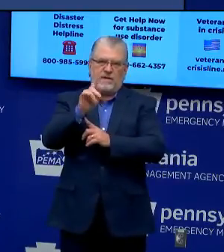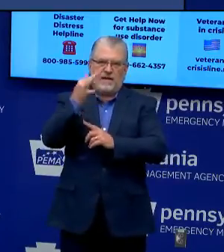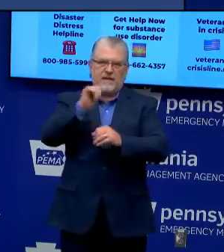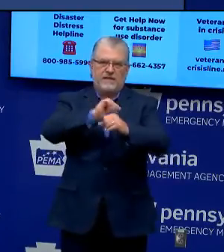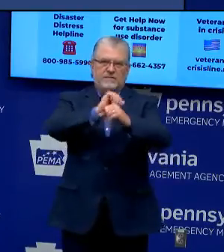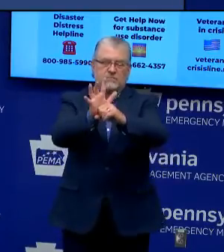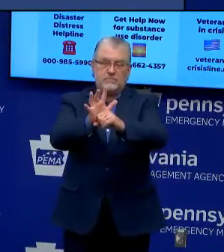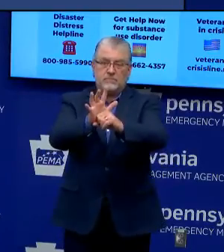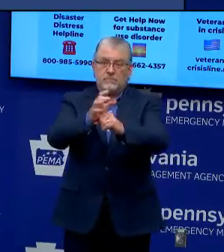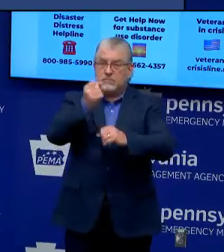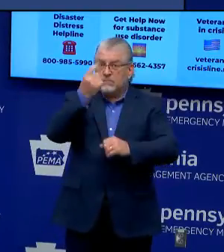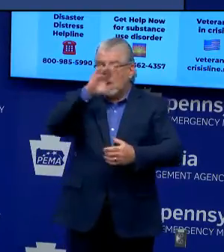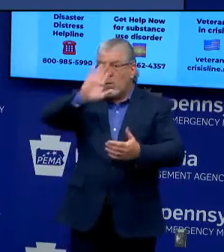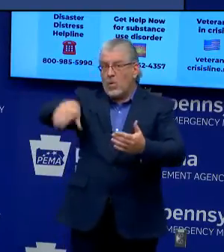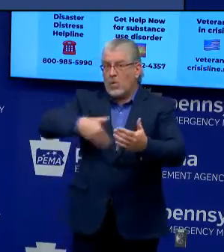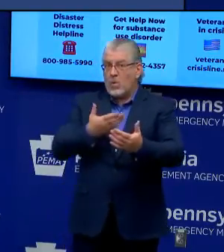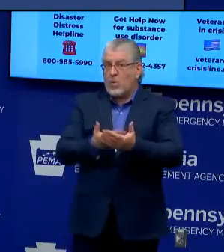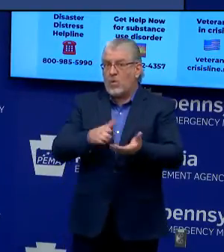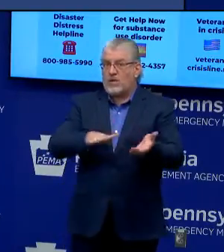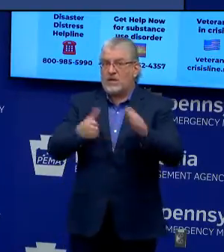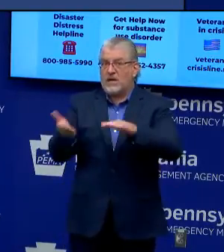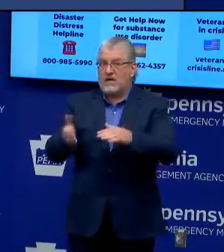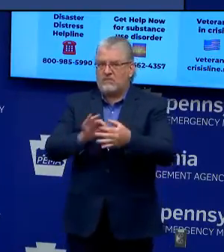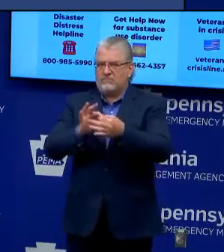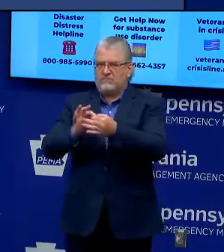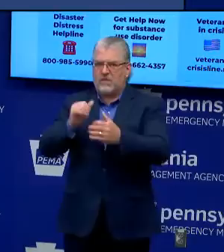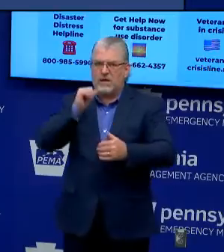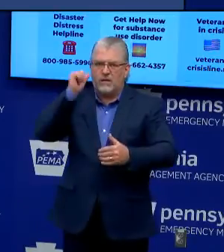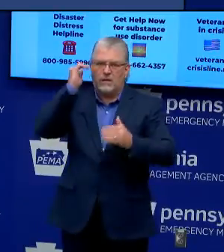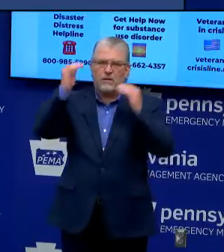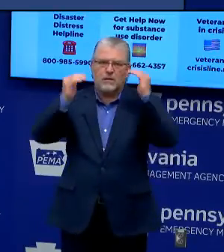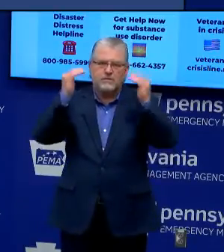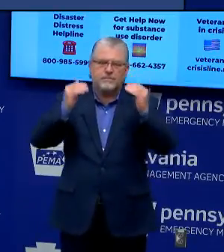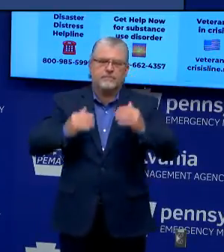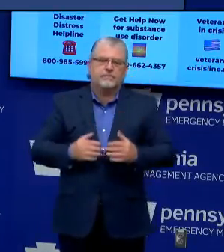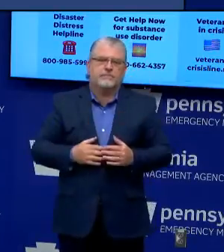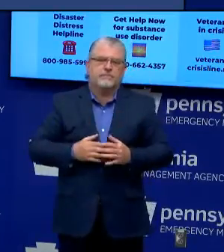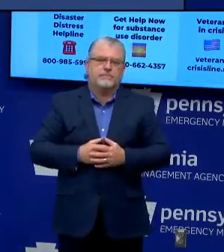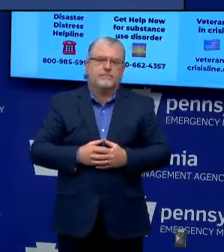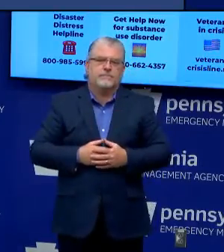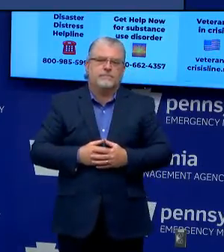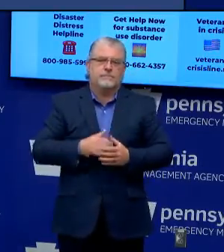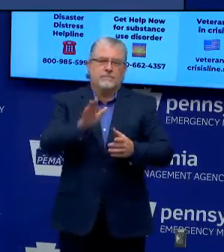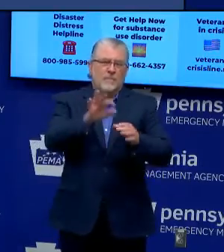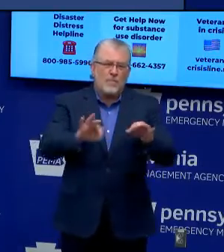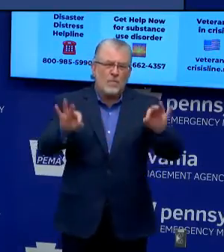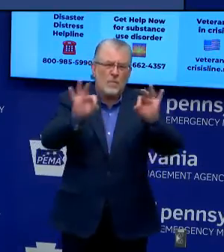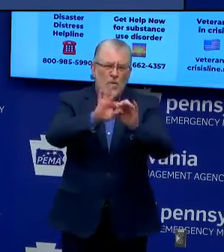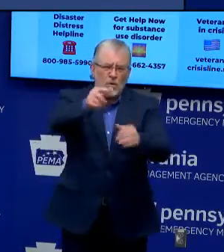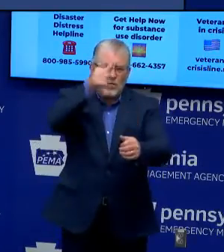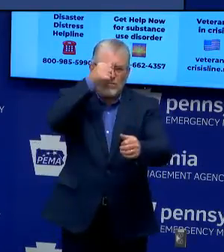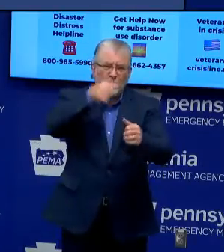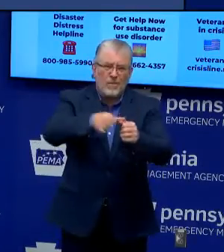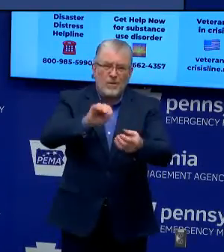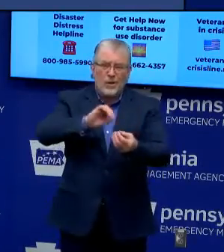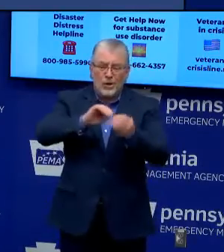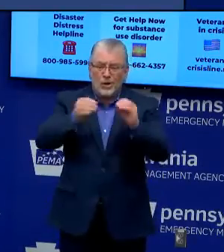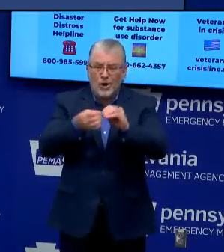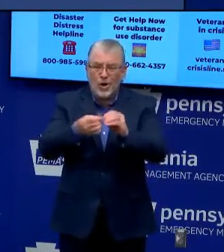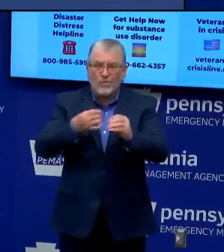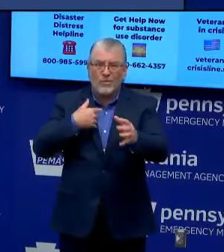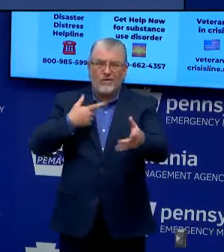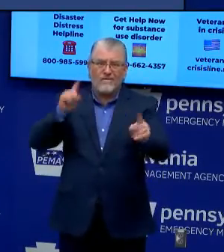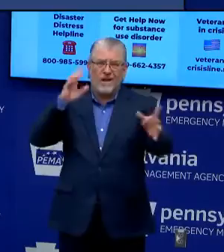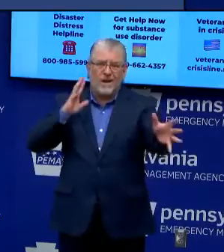in adult patients. It's important to remember with this reconciliation and data analysis that this is